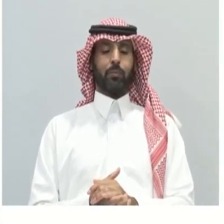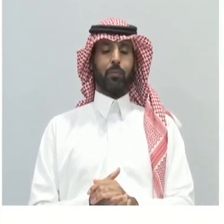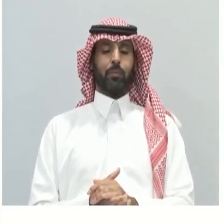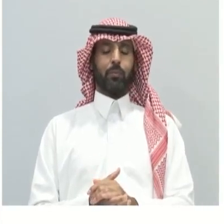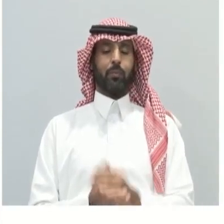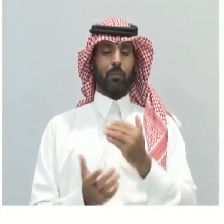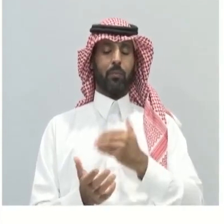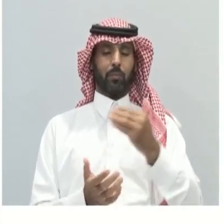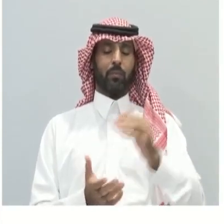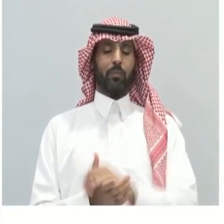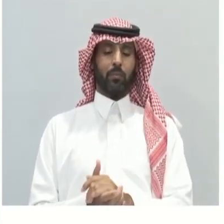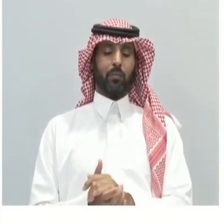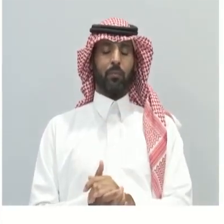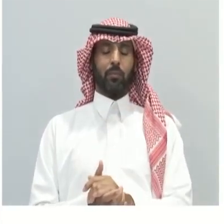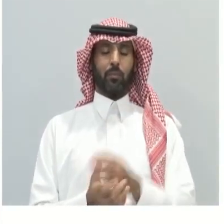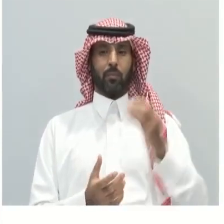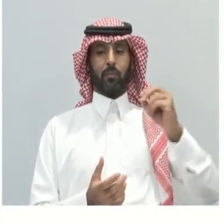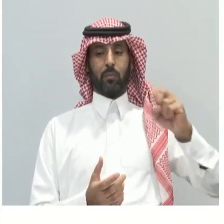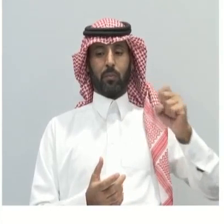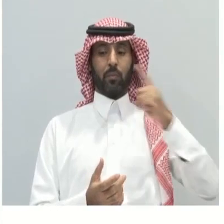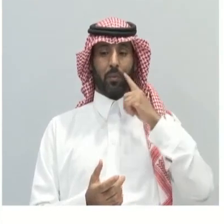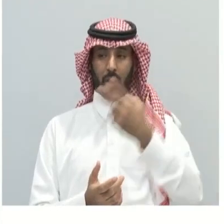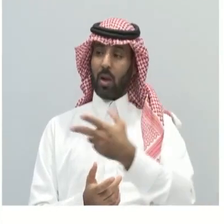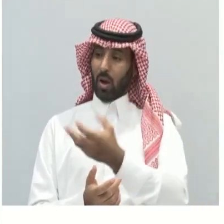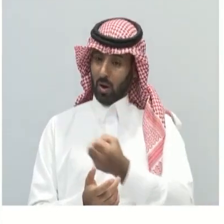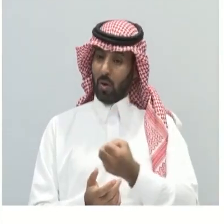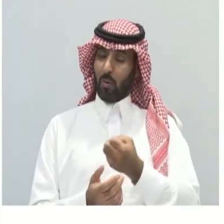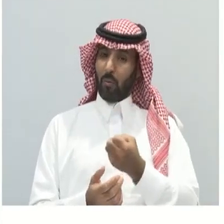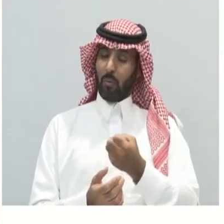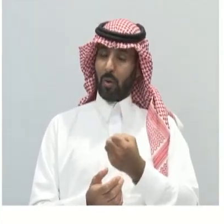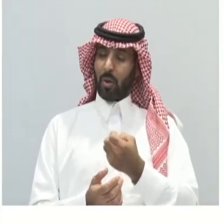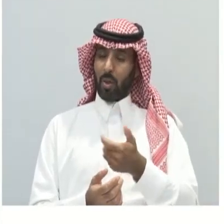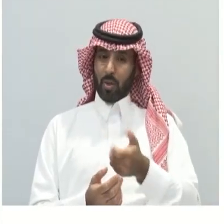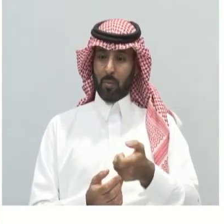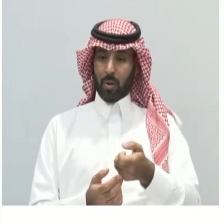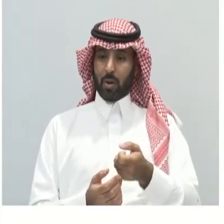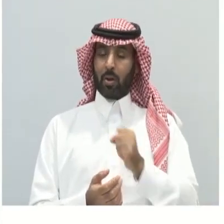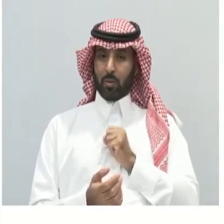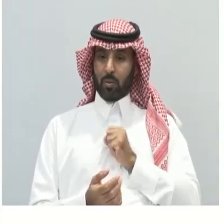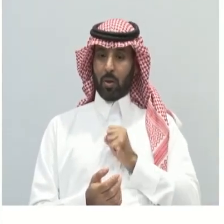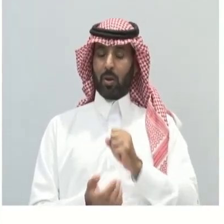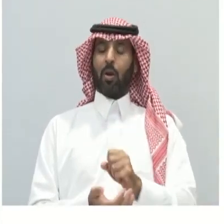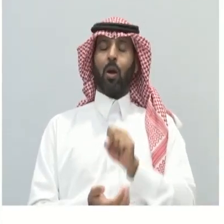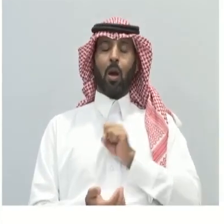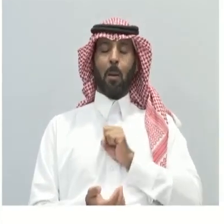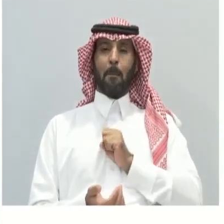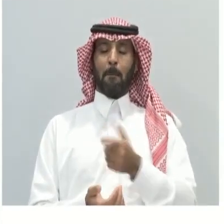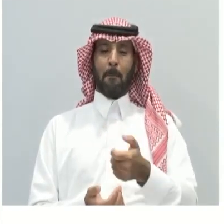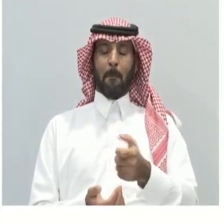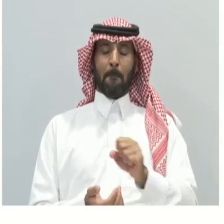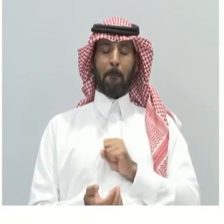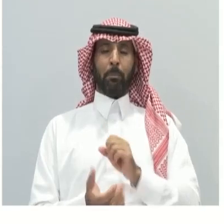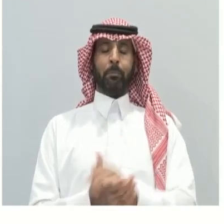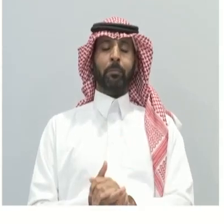Okay, let's check together. Could you give the remote control to me? Could you give the remote